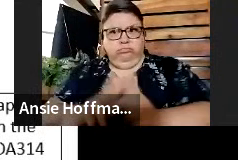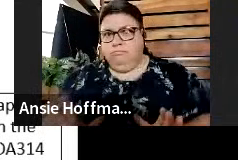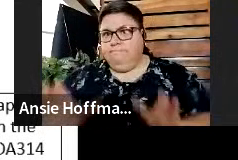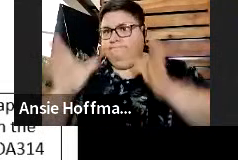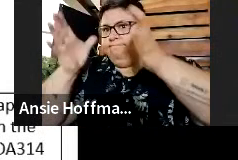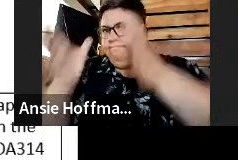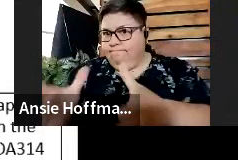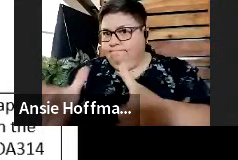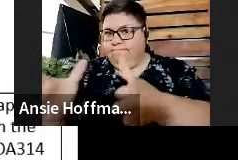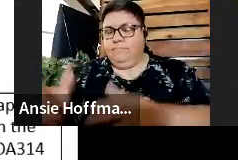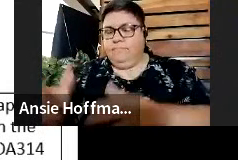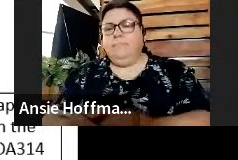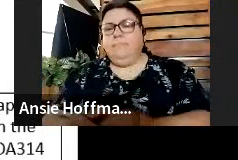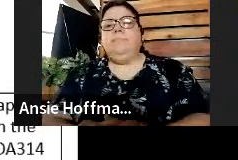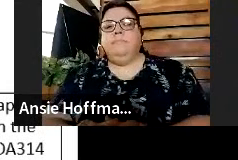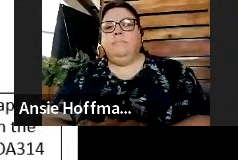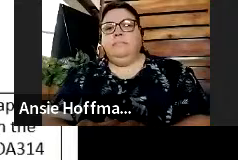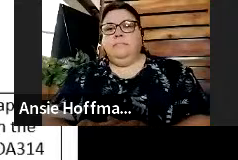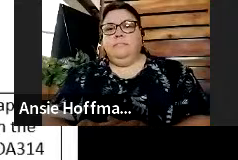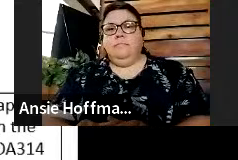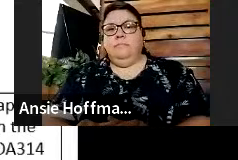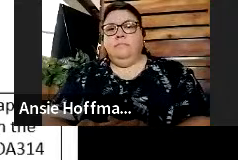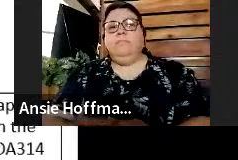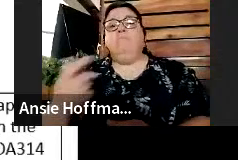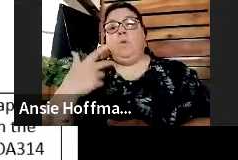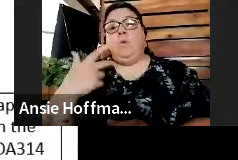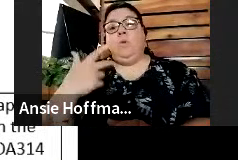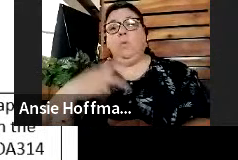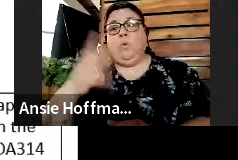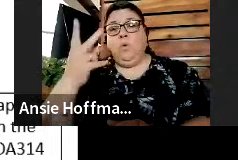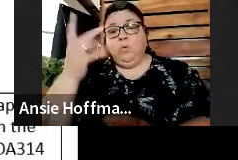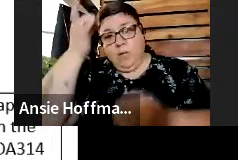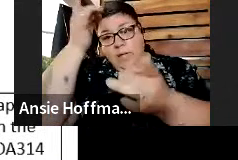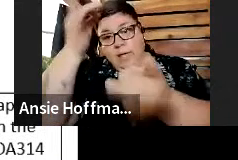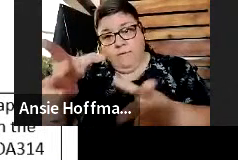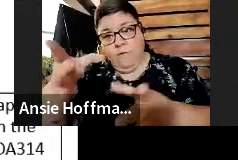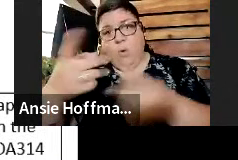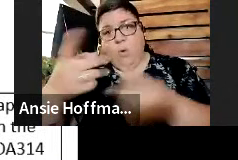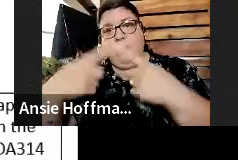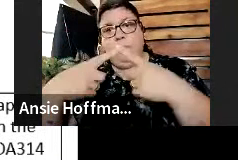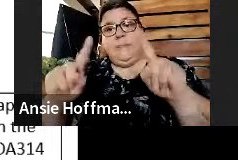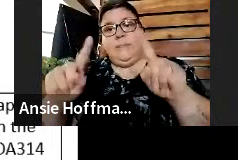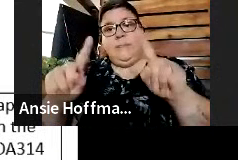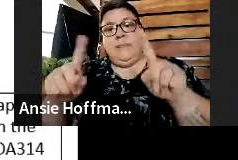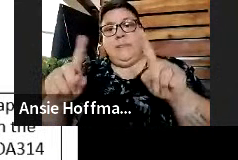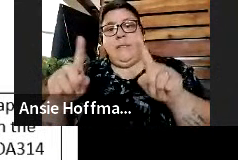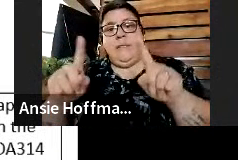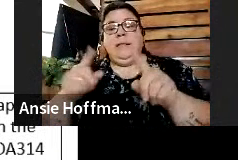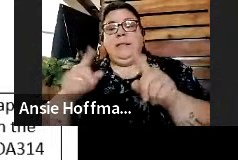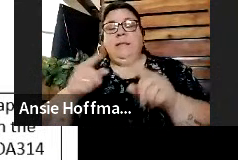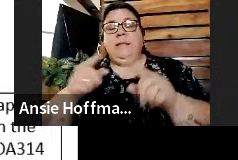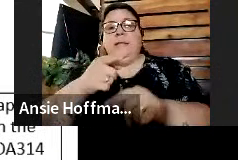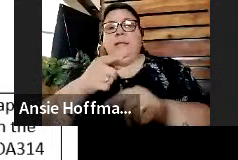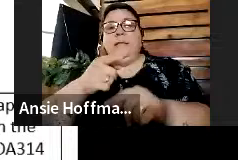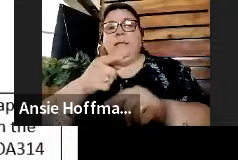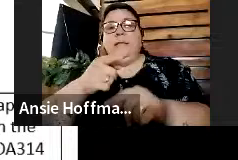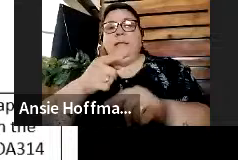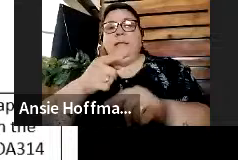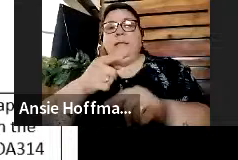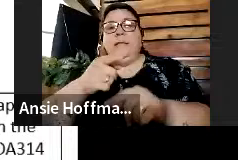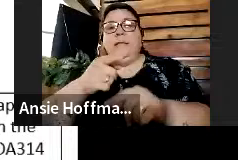correct, ladies and gentlemen, I must also inform you that this is a very rigorous process that